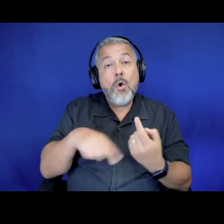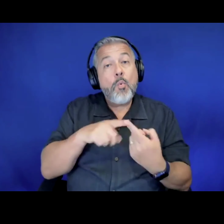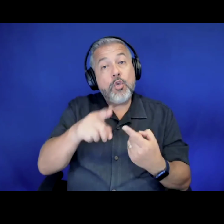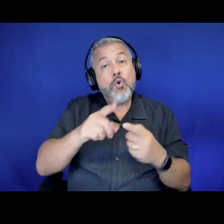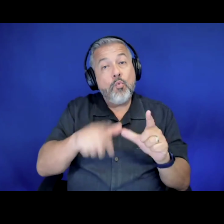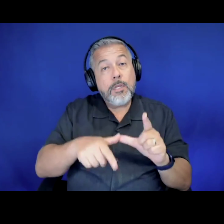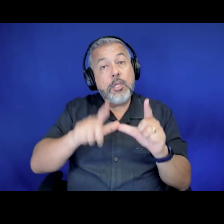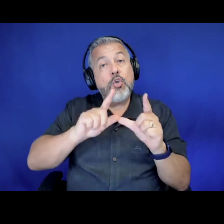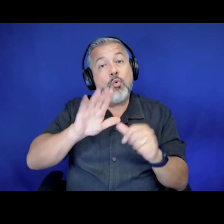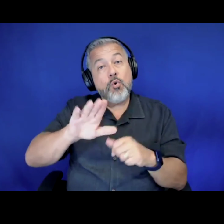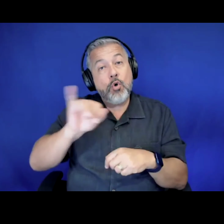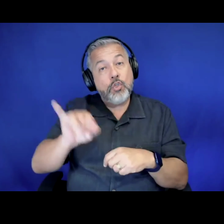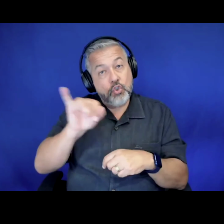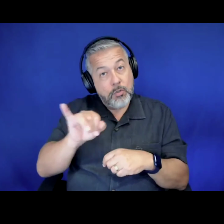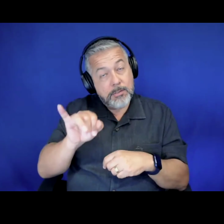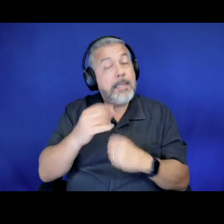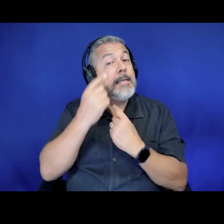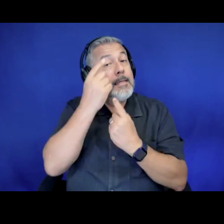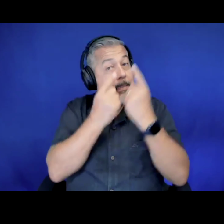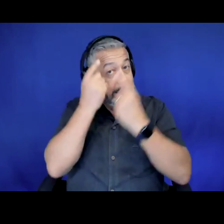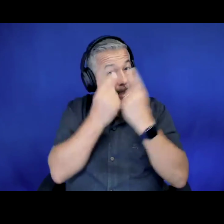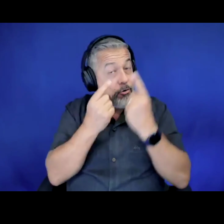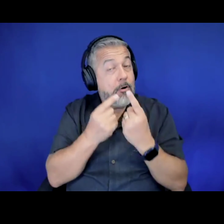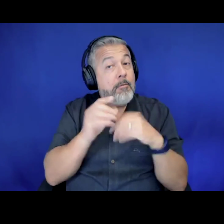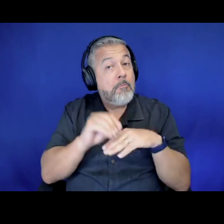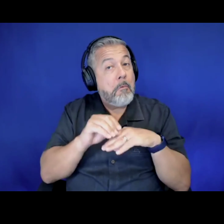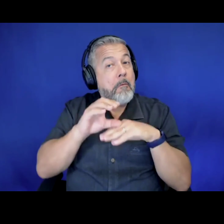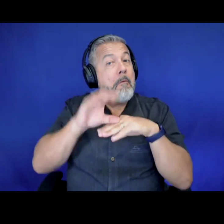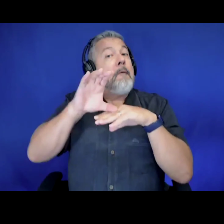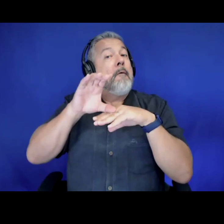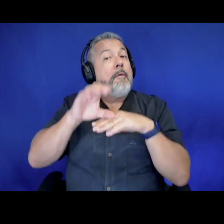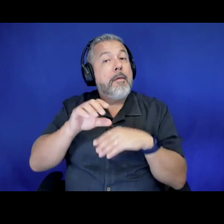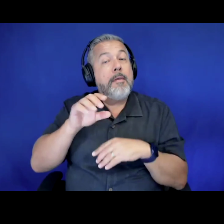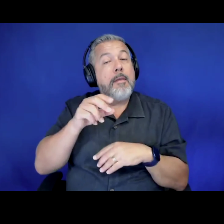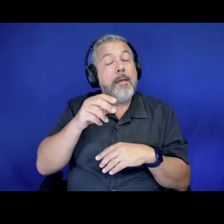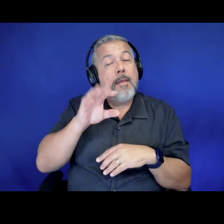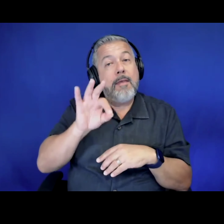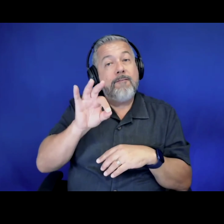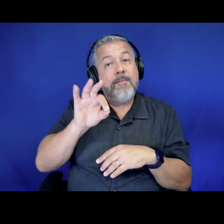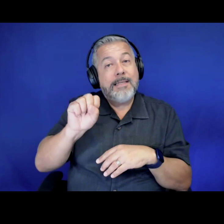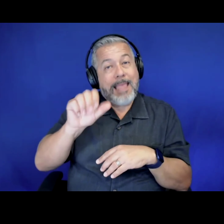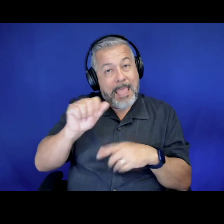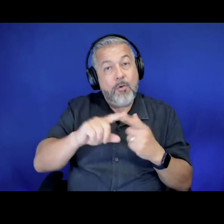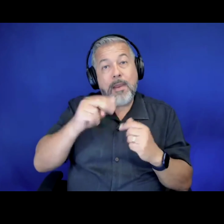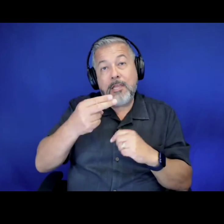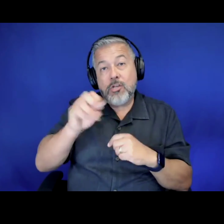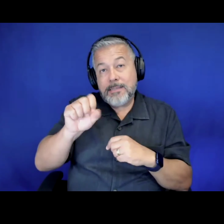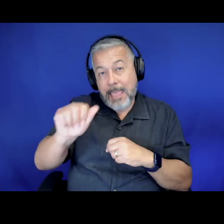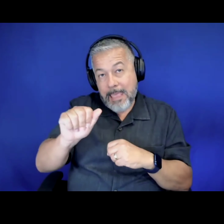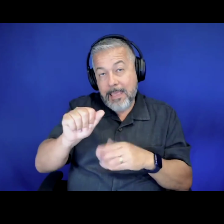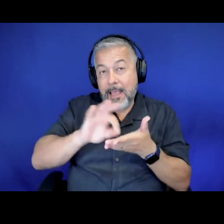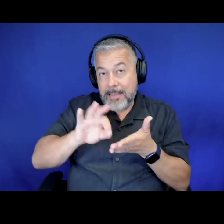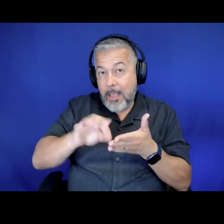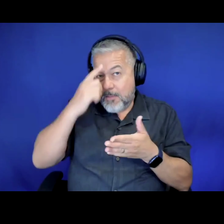your insurance, consider beefing up that HSA or FSA account because you can purchase